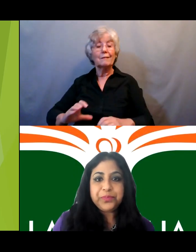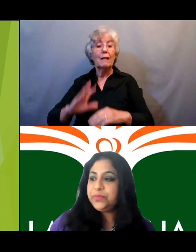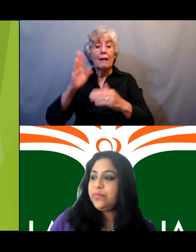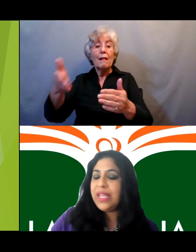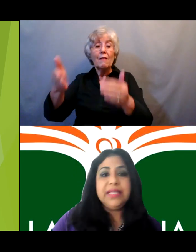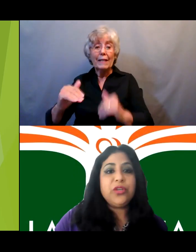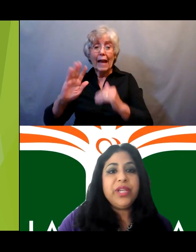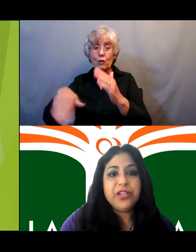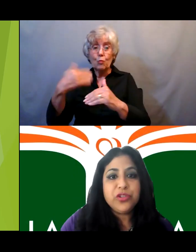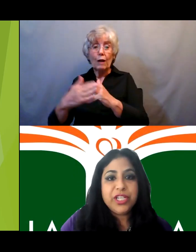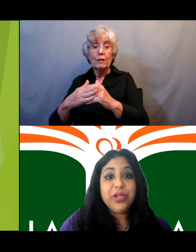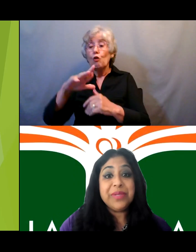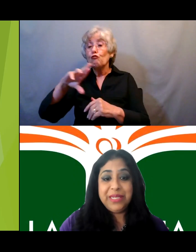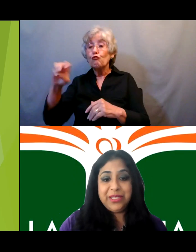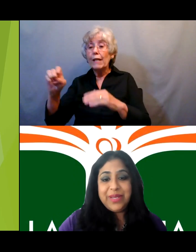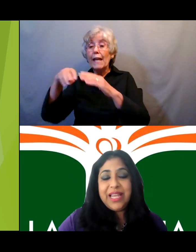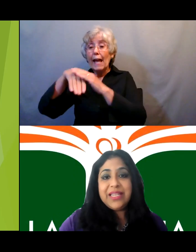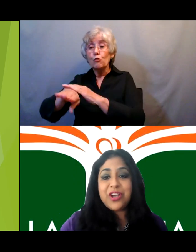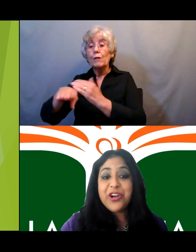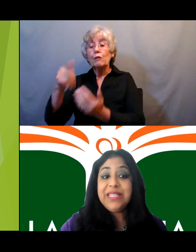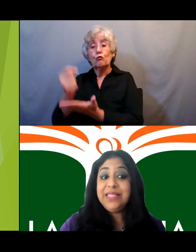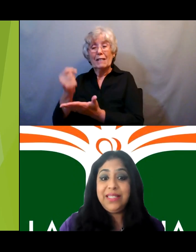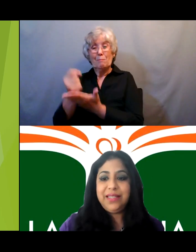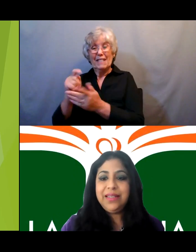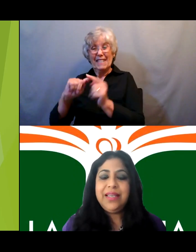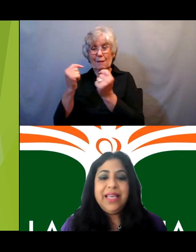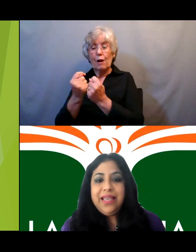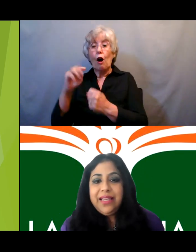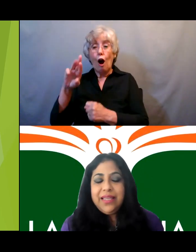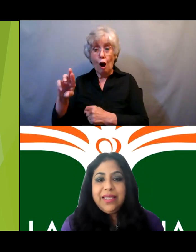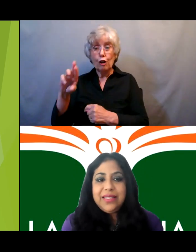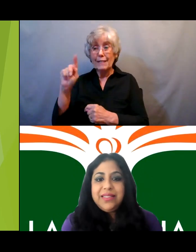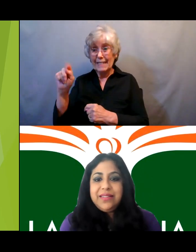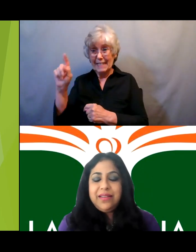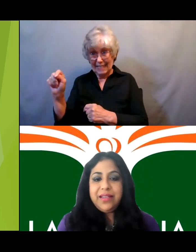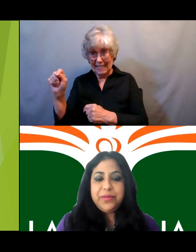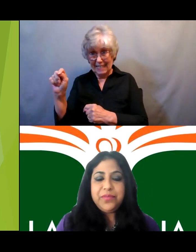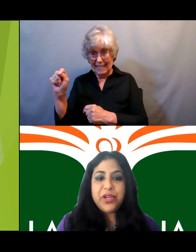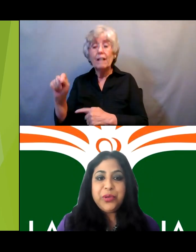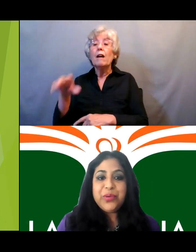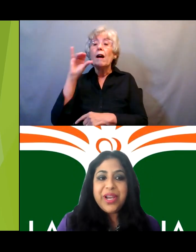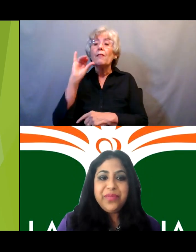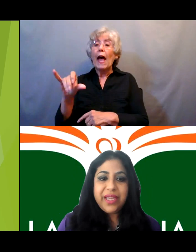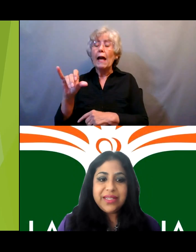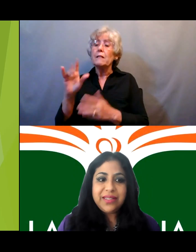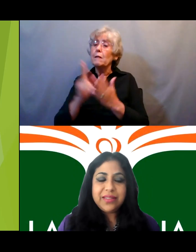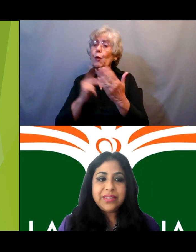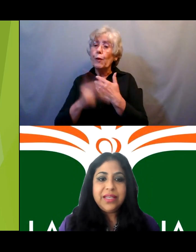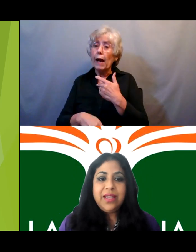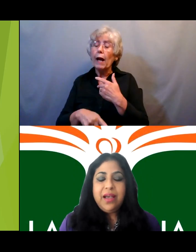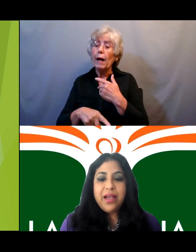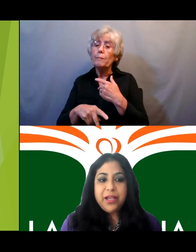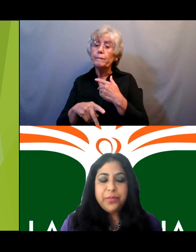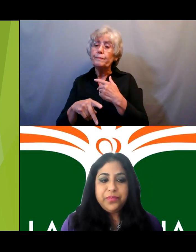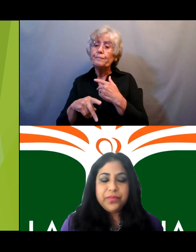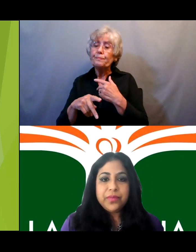one is the Reentry treatment team. And RTT is a program that assists